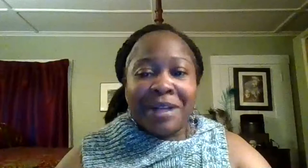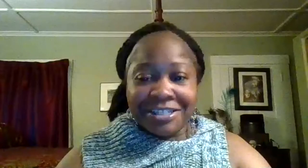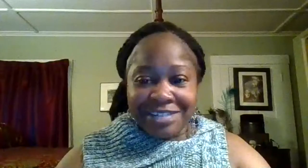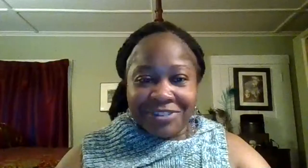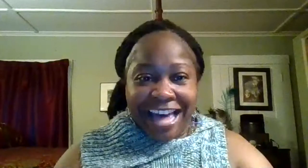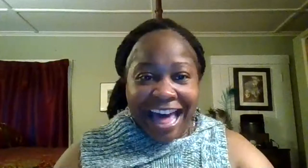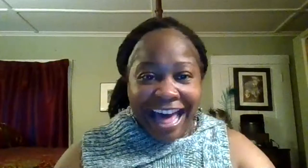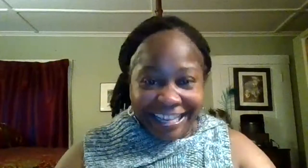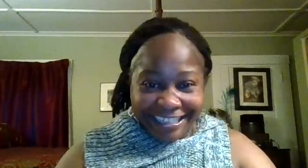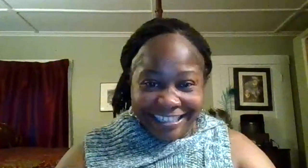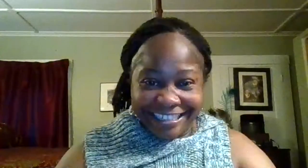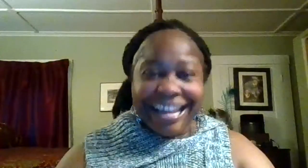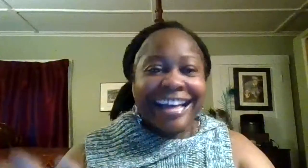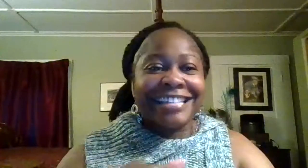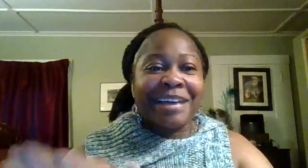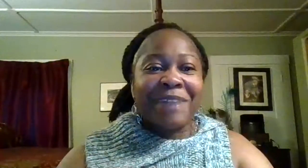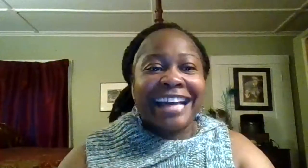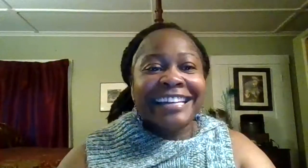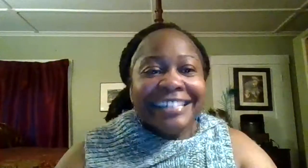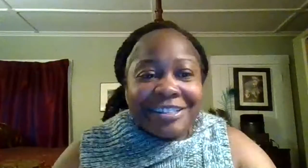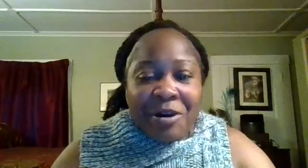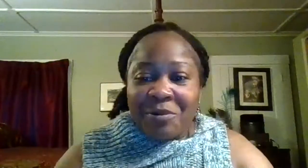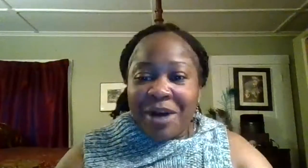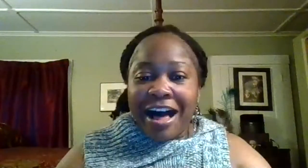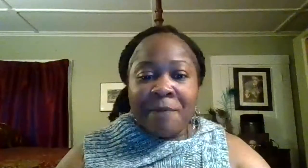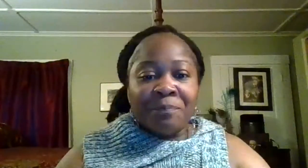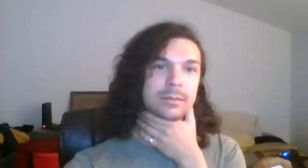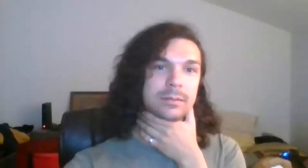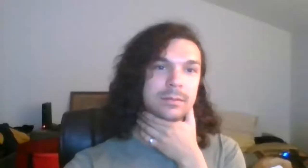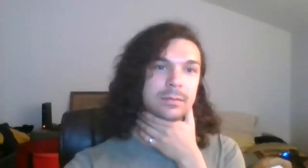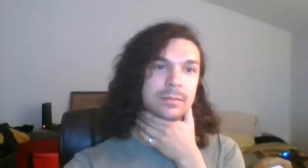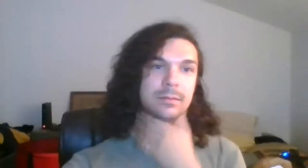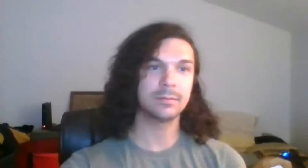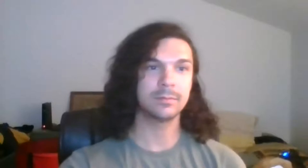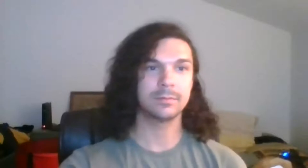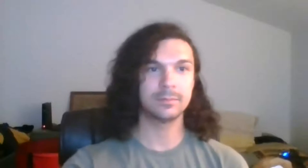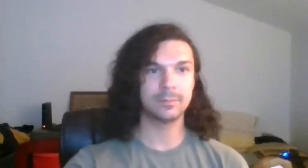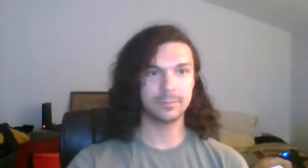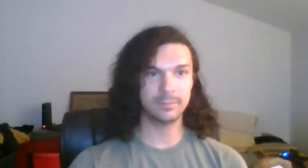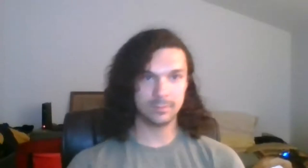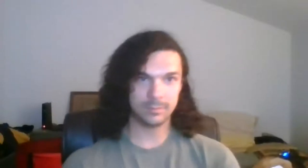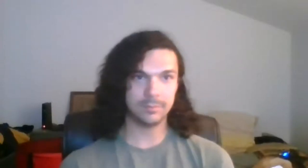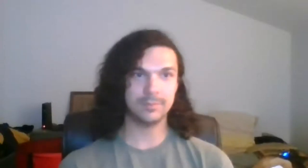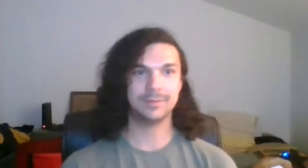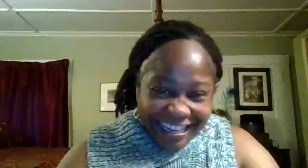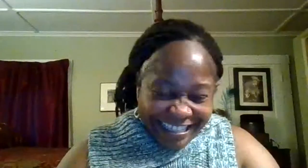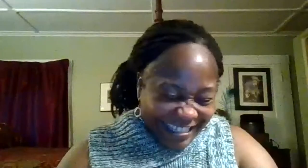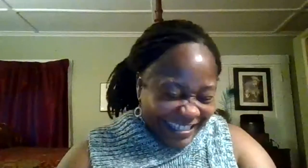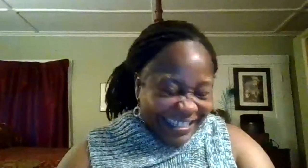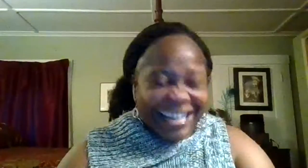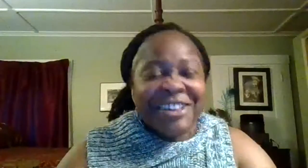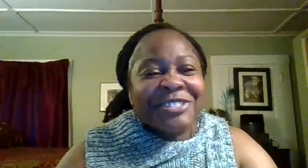I apologize for that. I take that back. So we'll be starting with Caribou. I